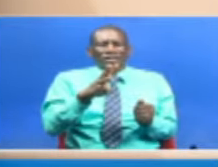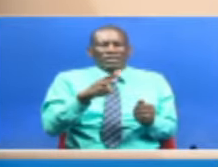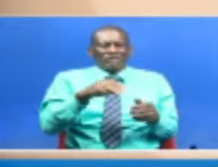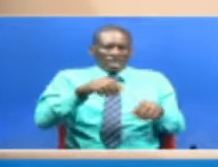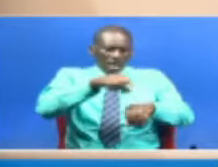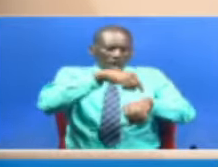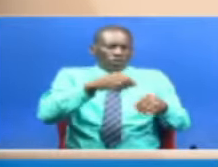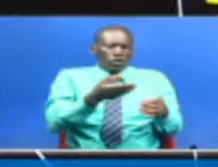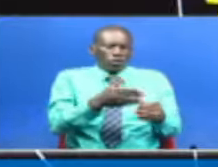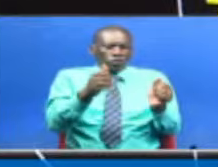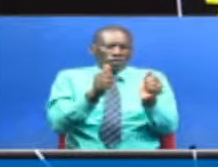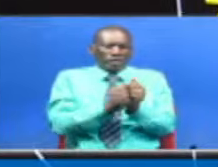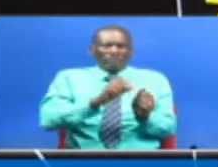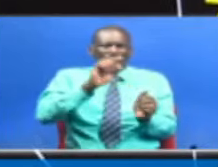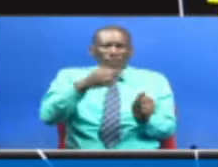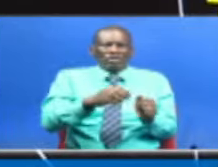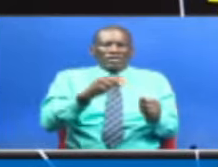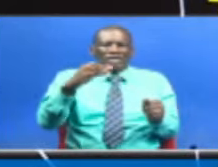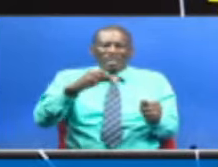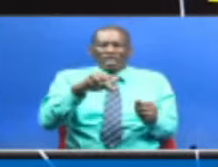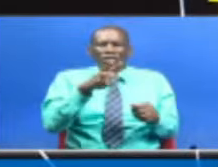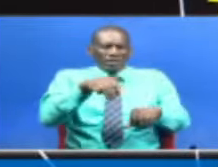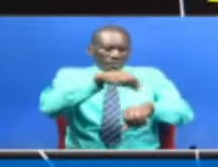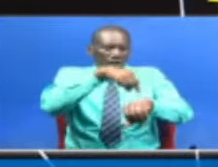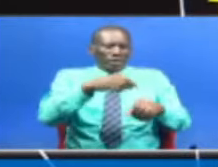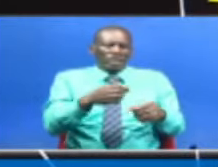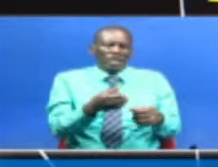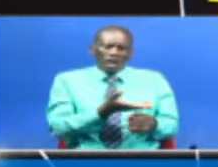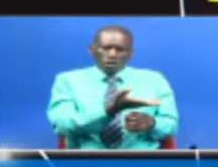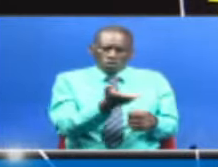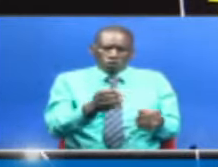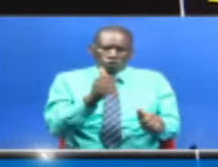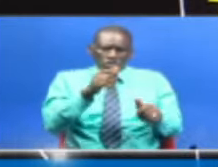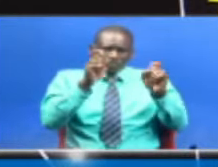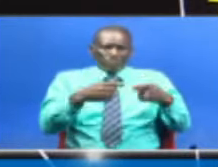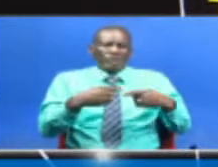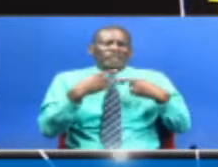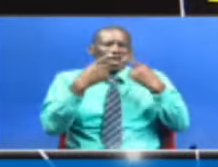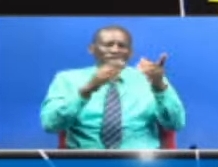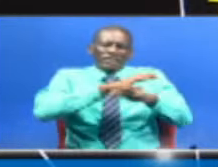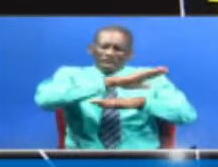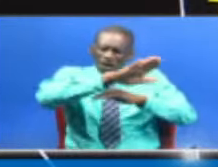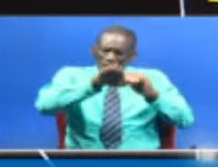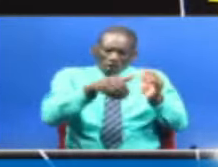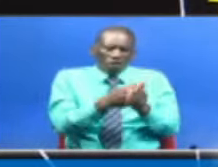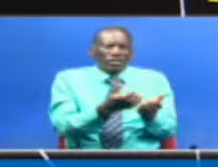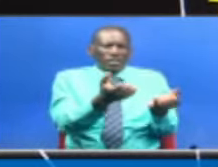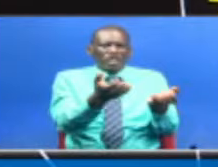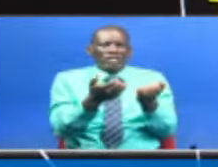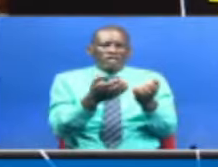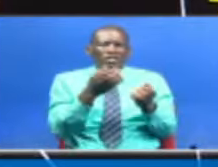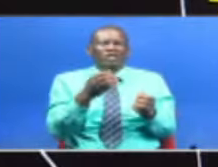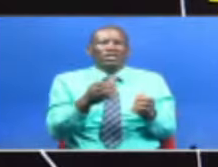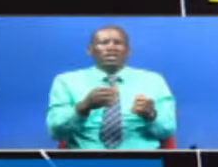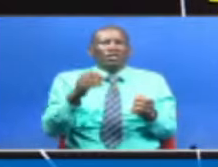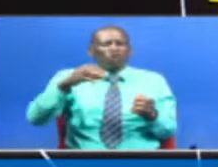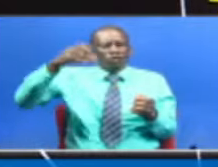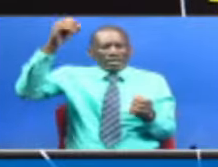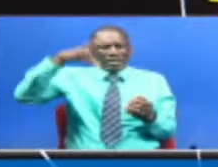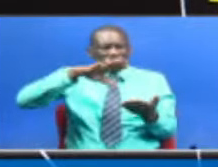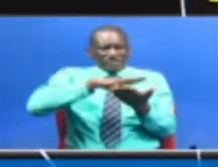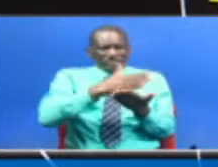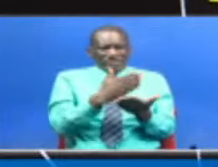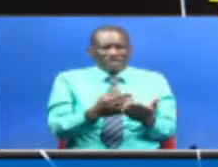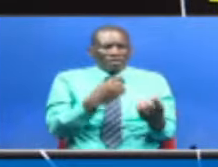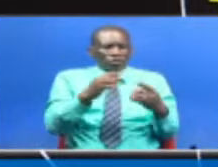those 10,000 gigawatt hours are the ones which must answer to all the requirements of the electricity sector. I'm